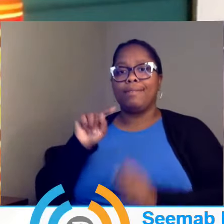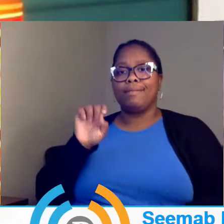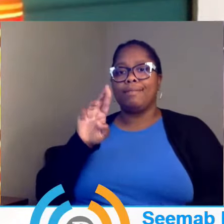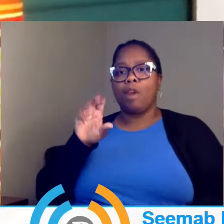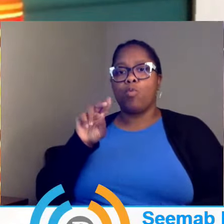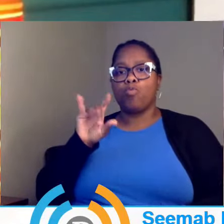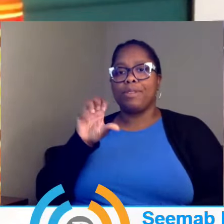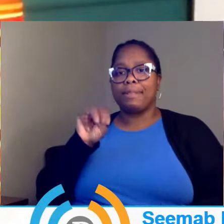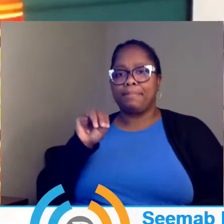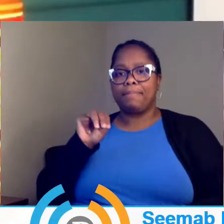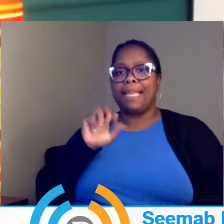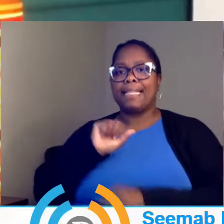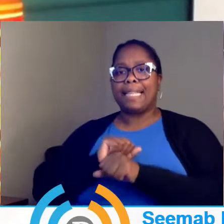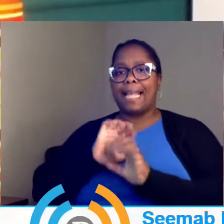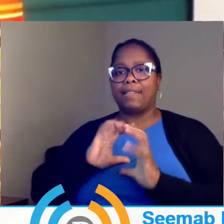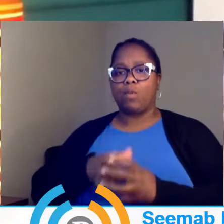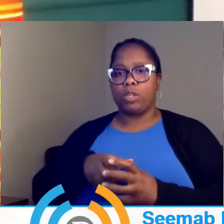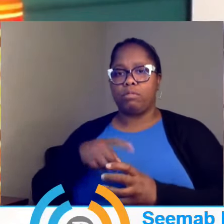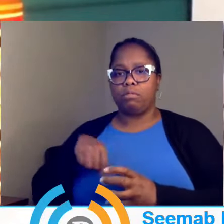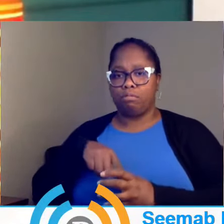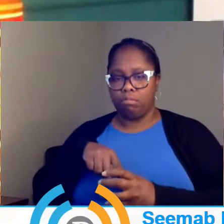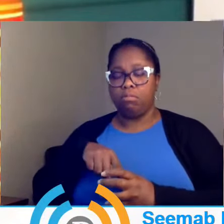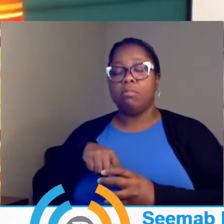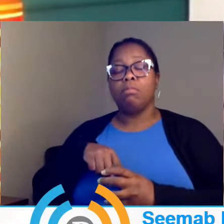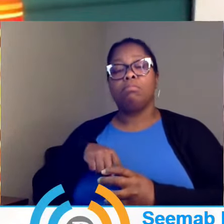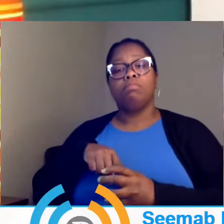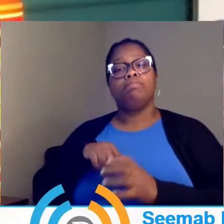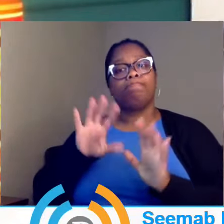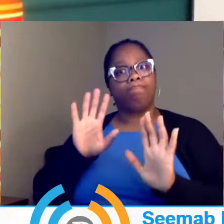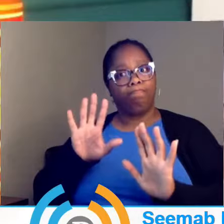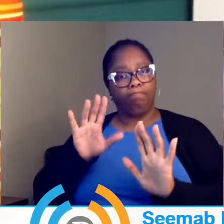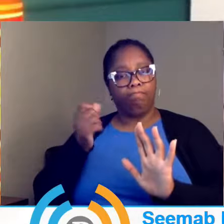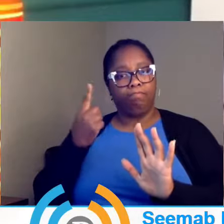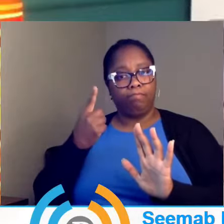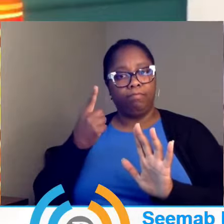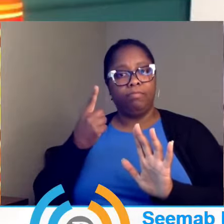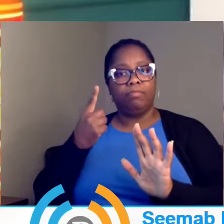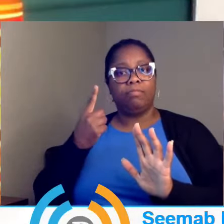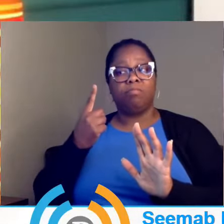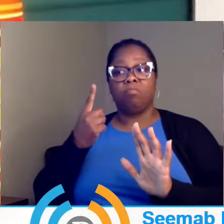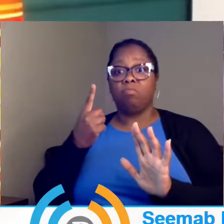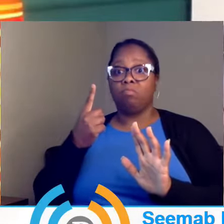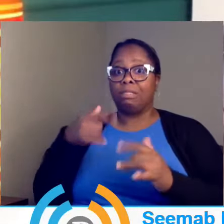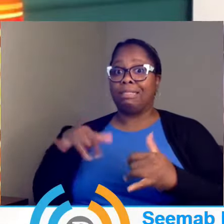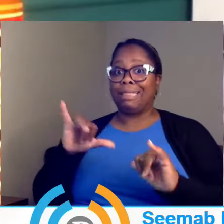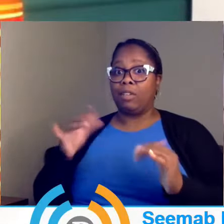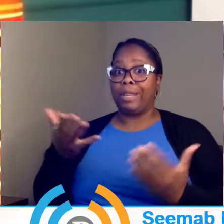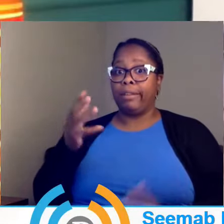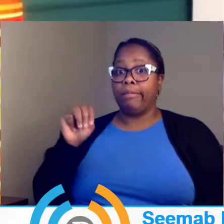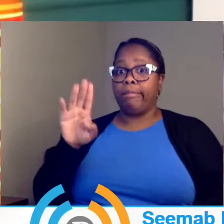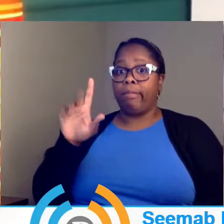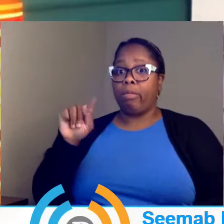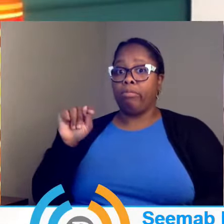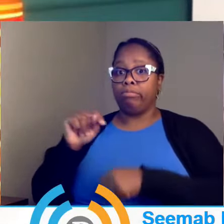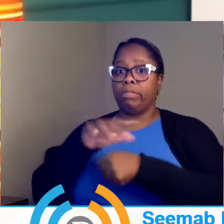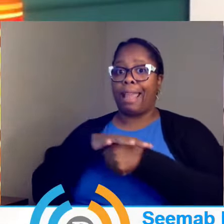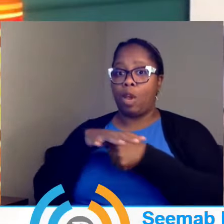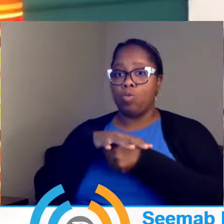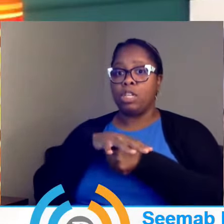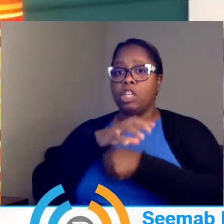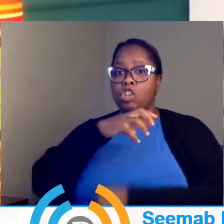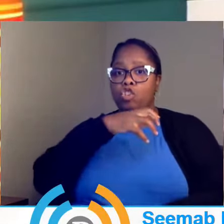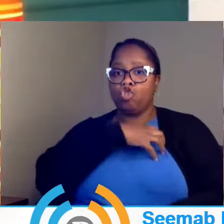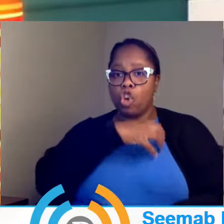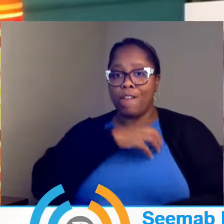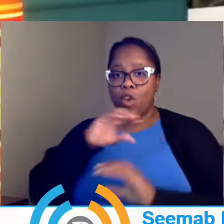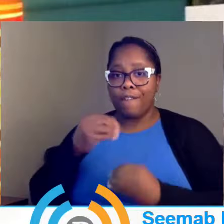With that being said, they still reside in Multnomah County Sheriff's Office. They still operate in